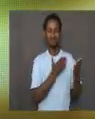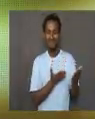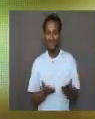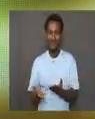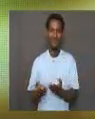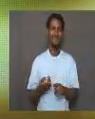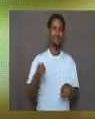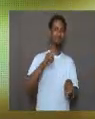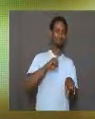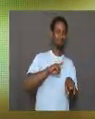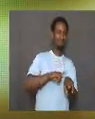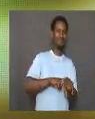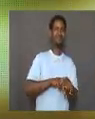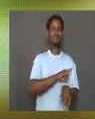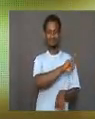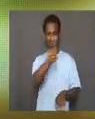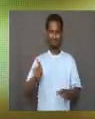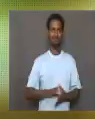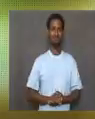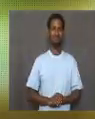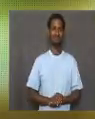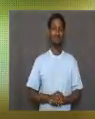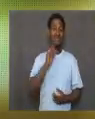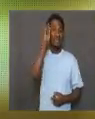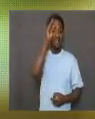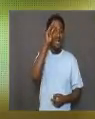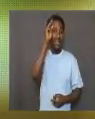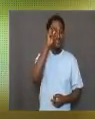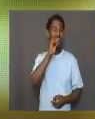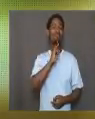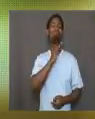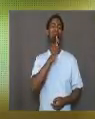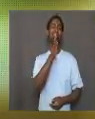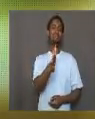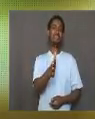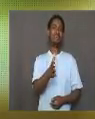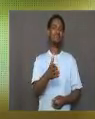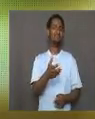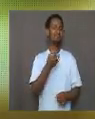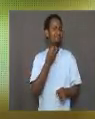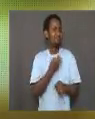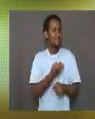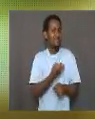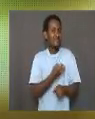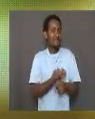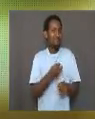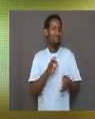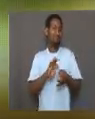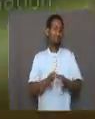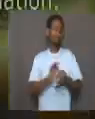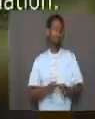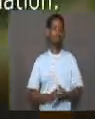Welcome back, everyone. Culture is not an easy word to